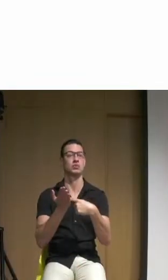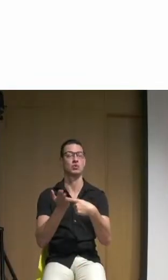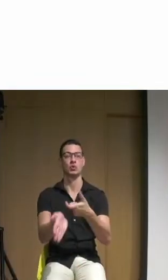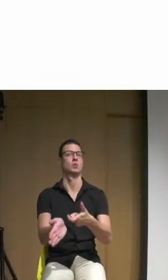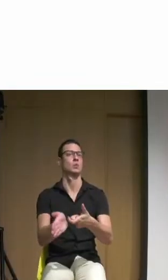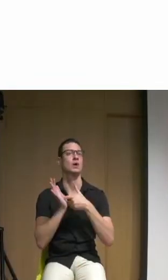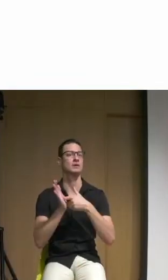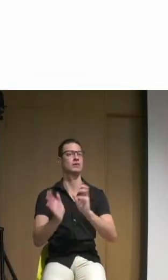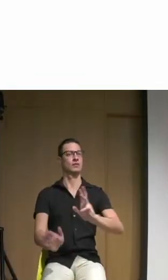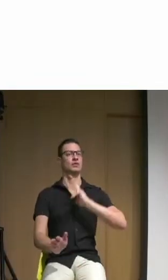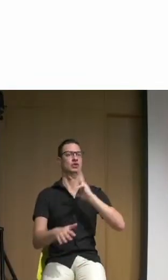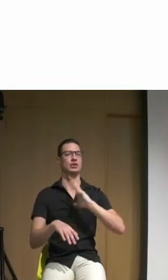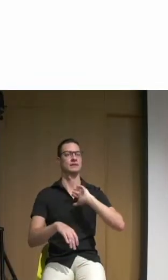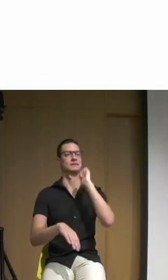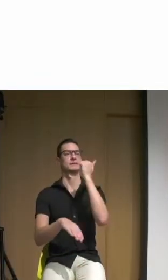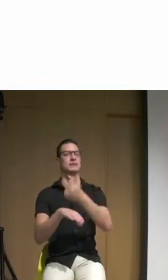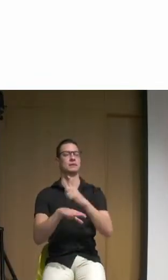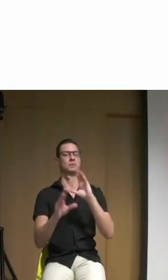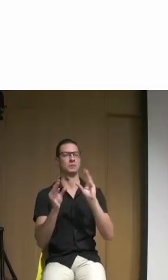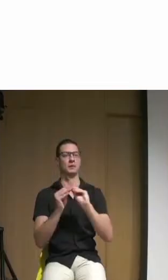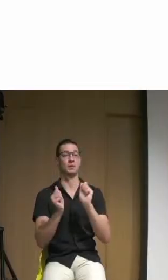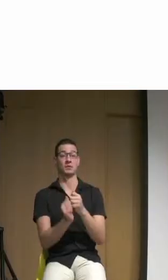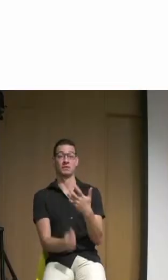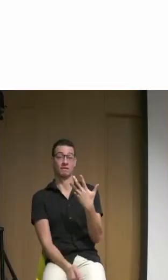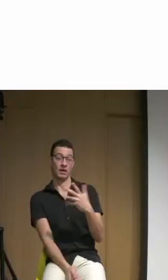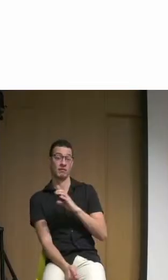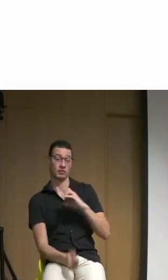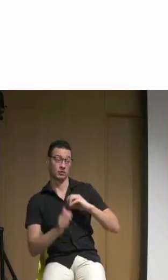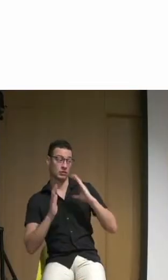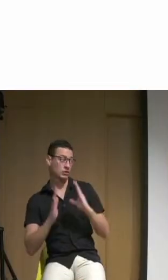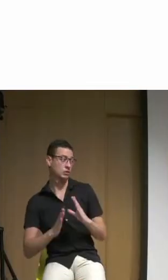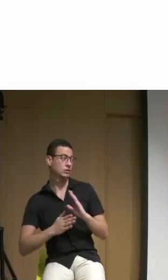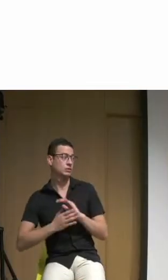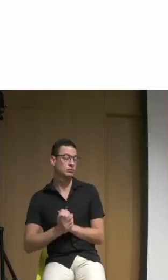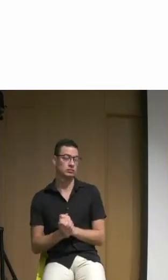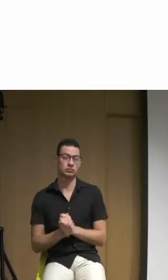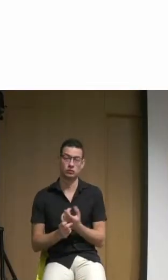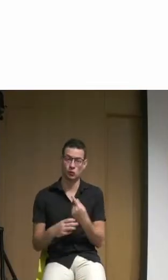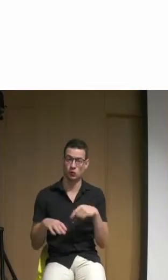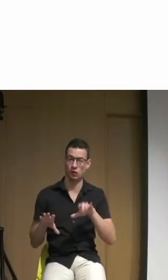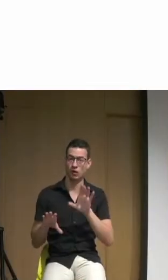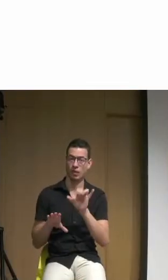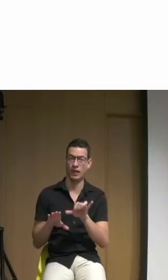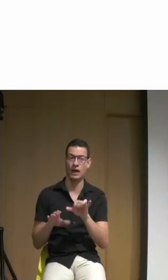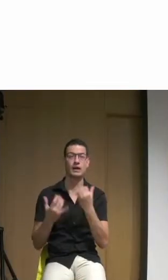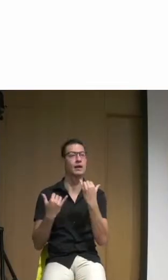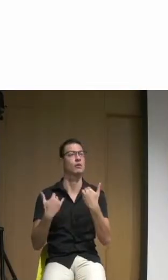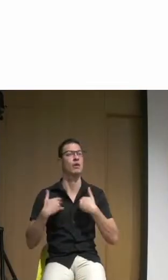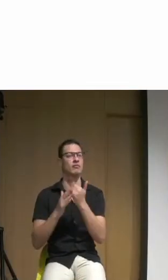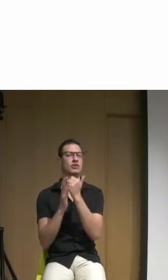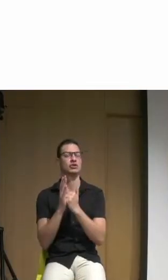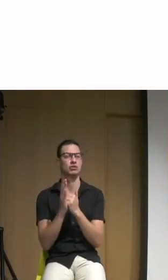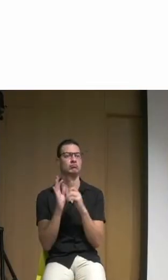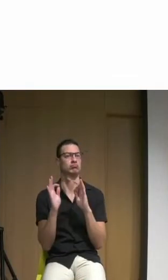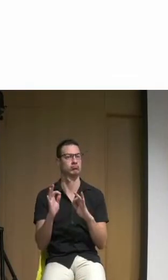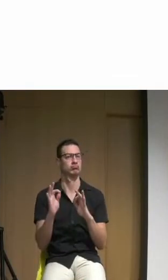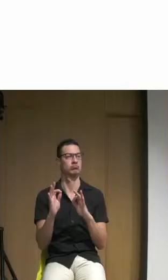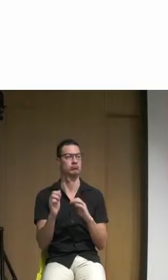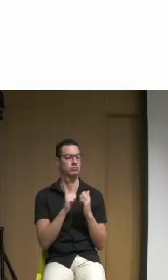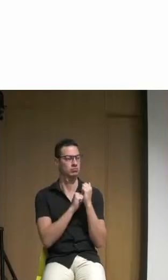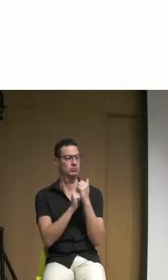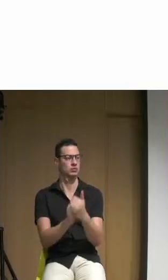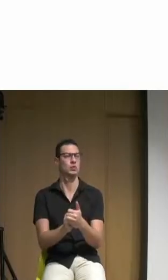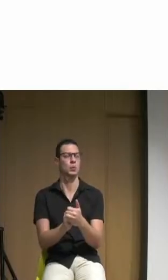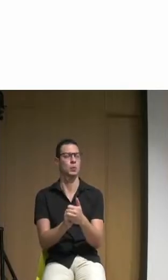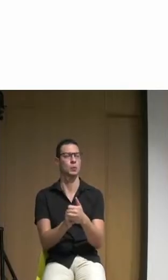meeting. And ways in which you've done that, and you now have an agenda that reflects